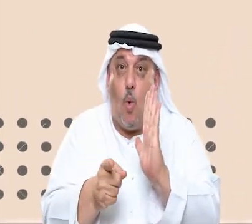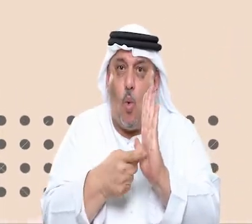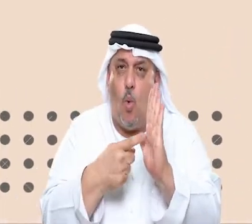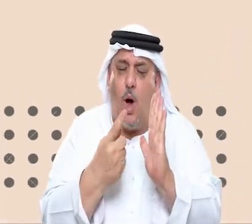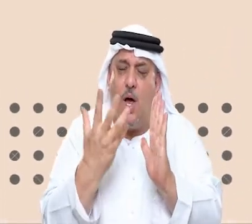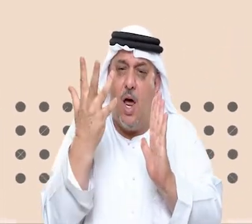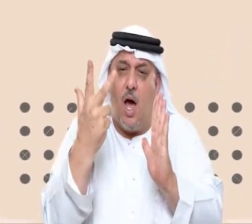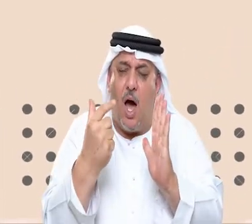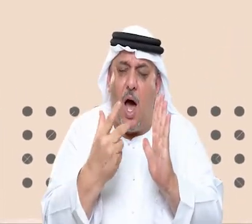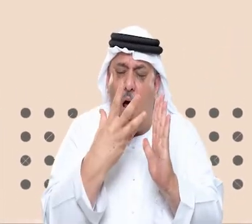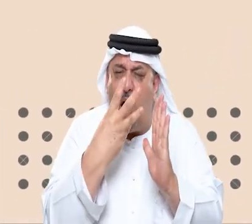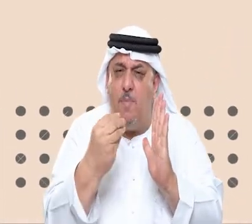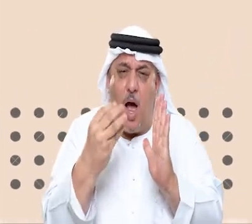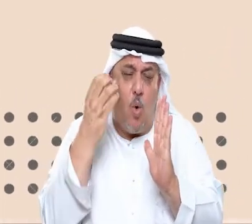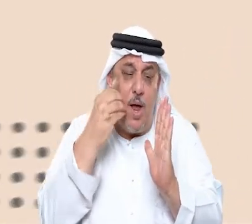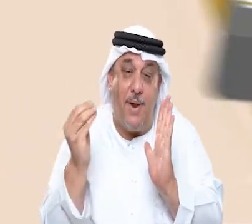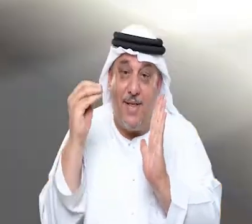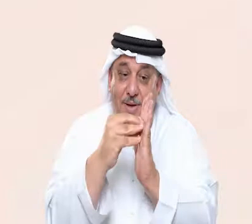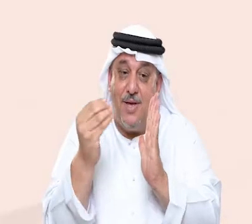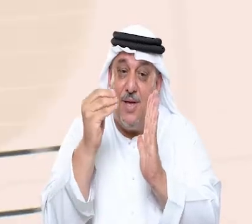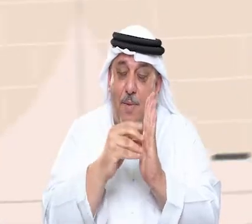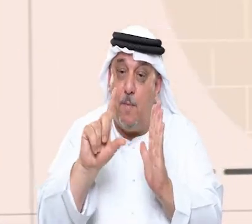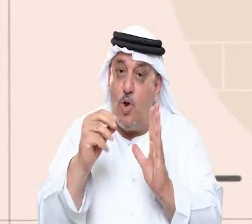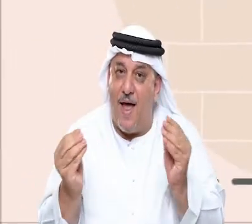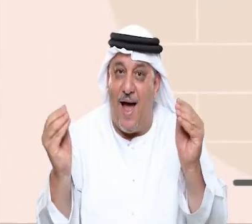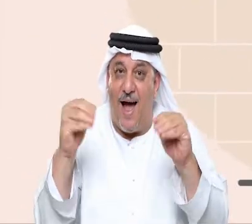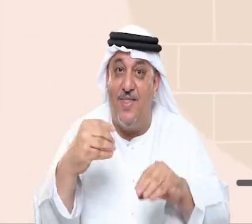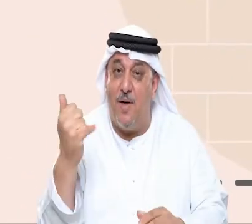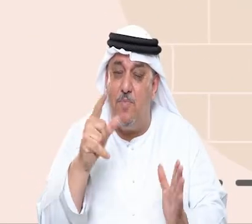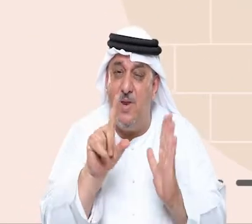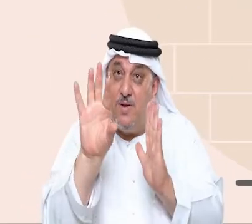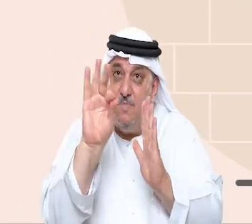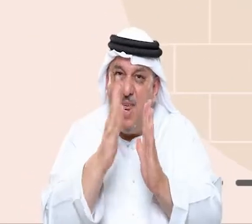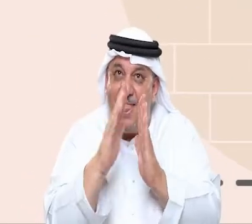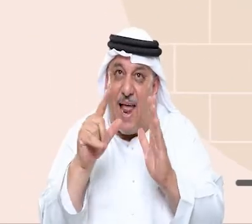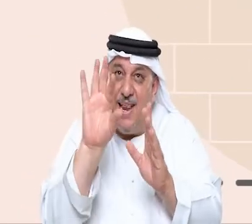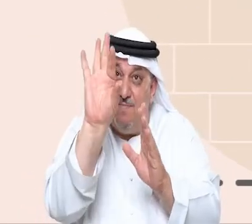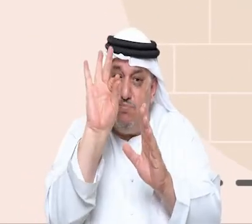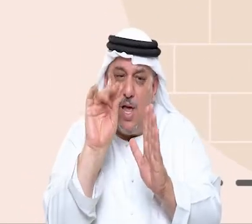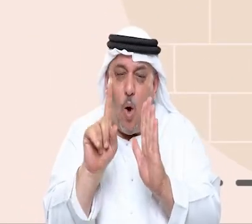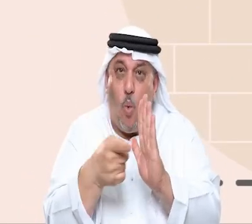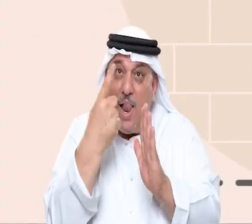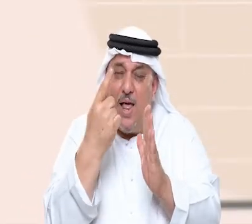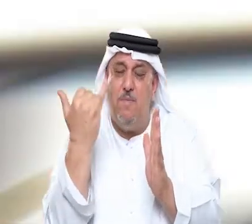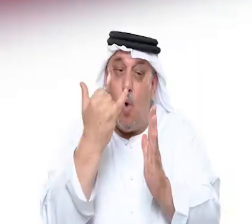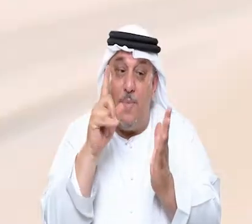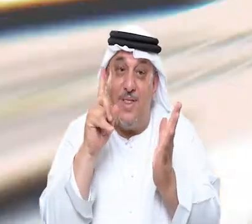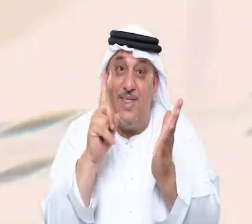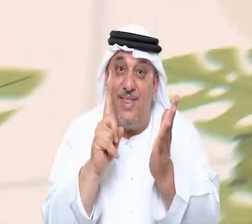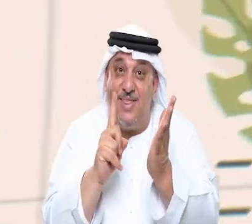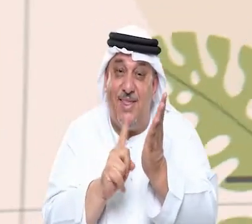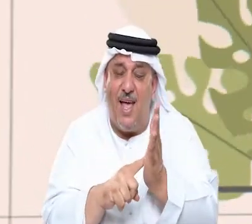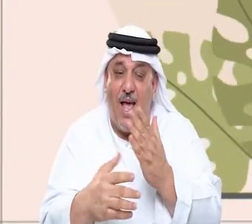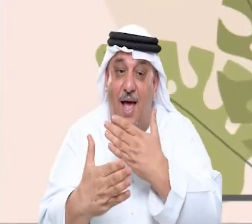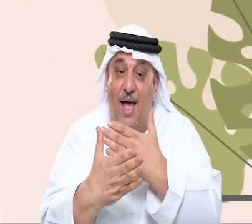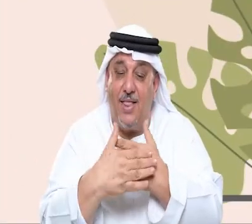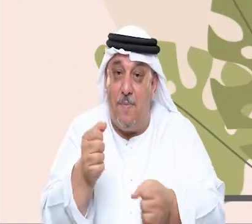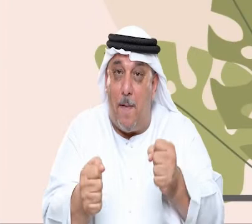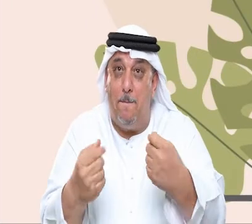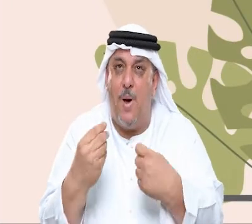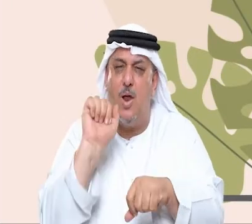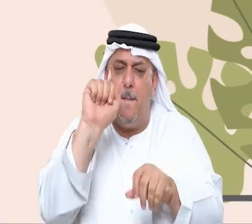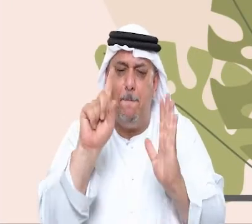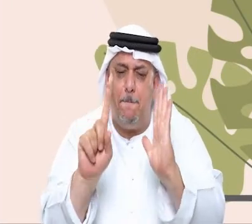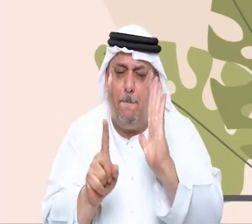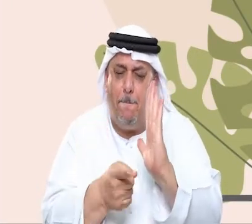or using your UAE pass to get more features. Choose the services directory from homepage, then land transport,